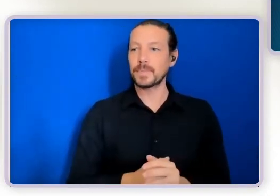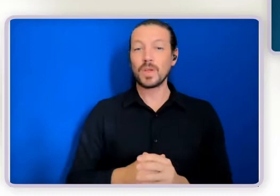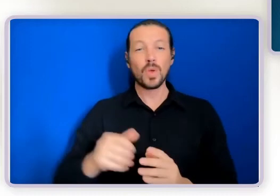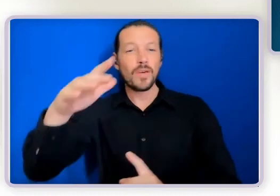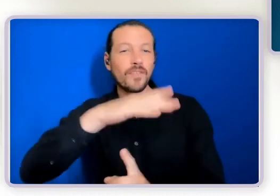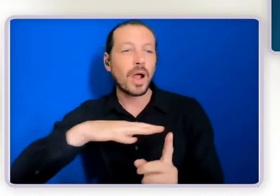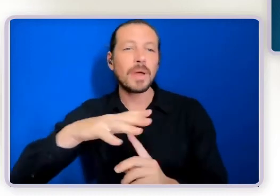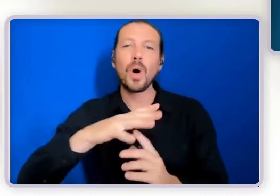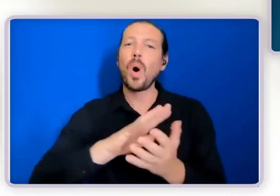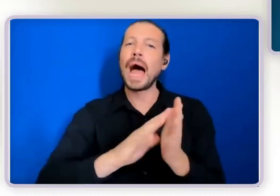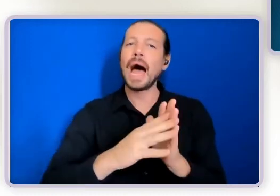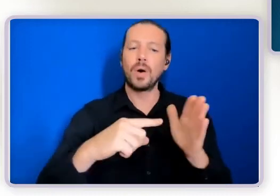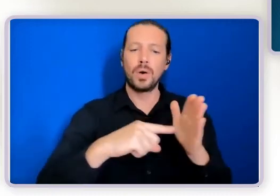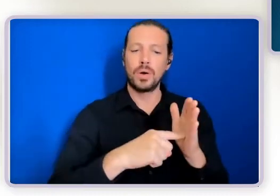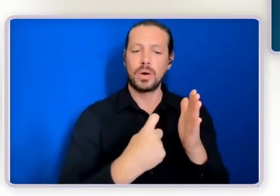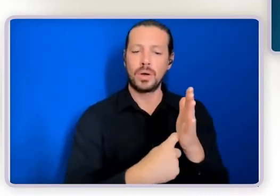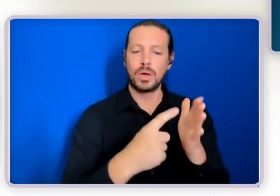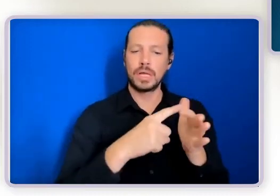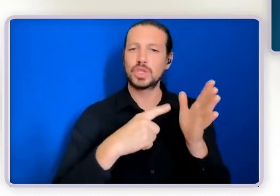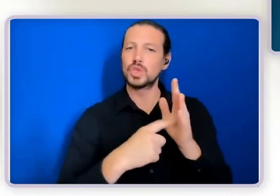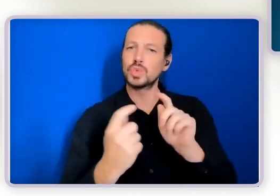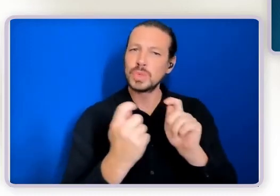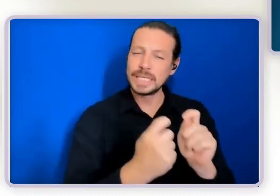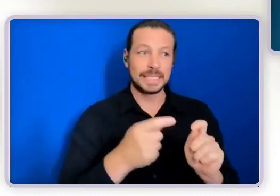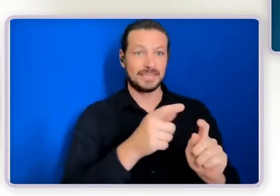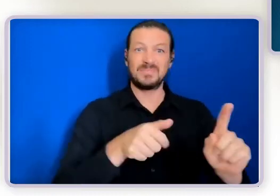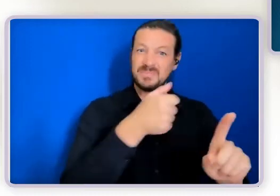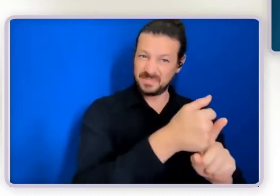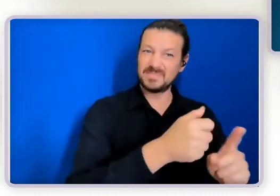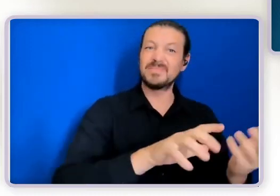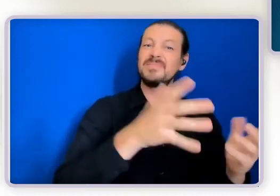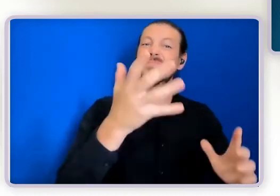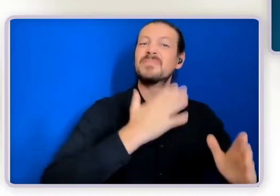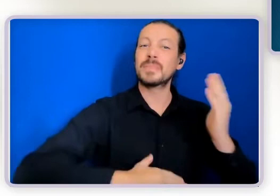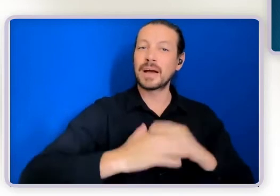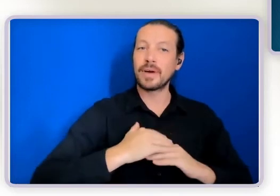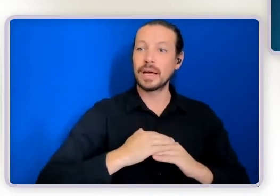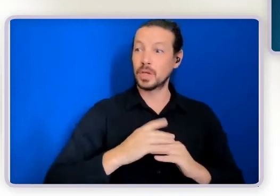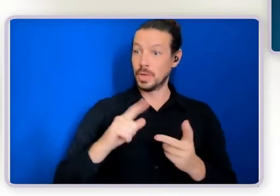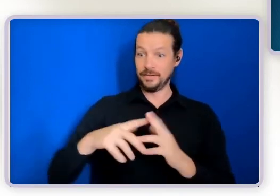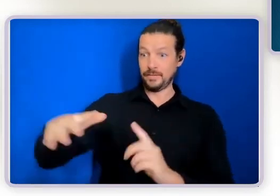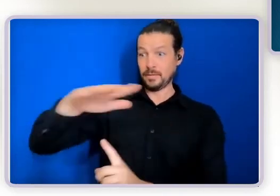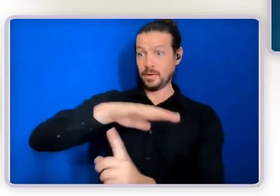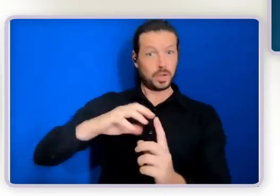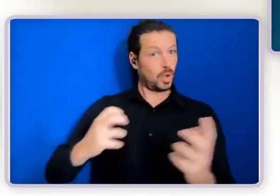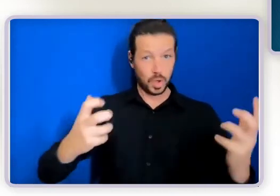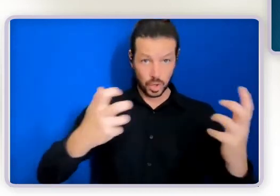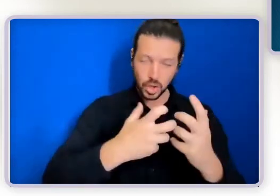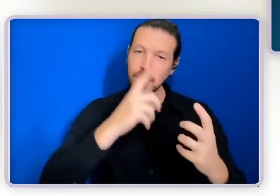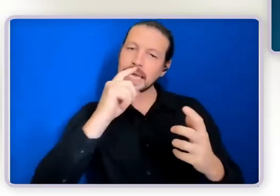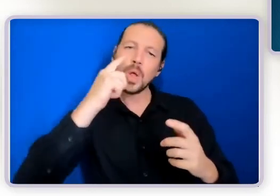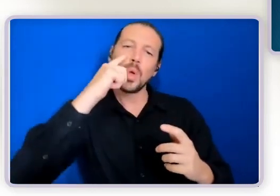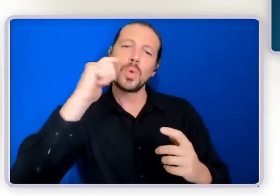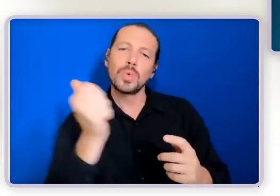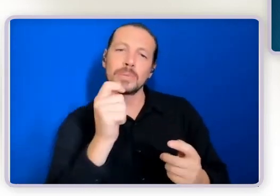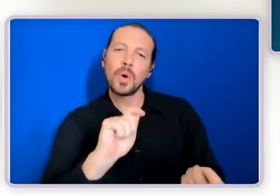concern. And therefore that's when reasonable adjustments might come in. And reasonable adjustments, if you're not familiar with that